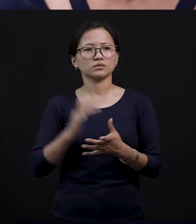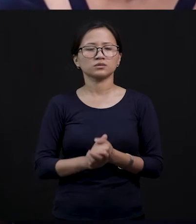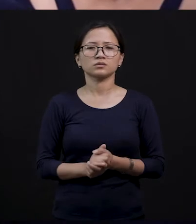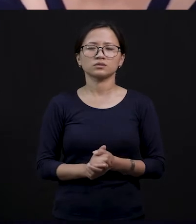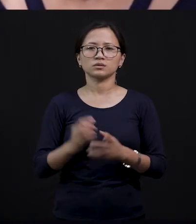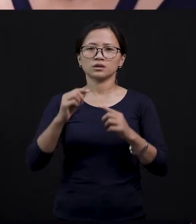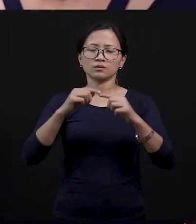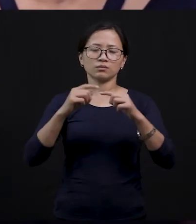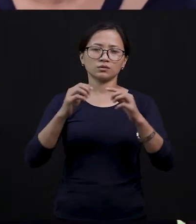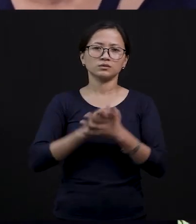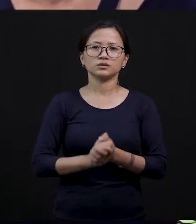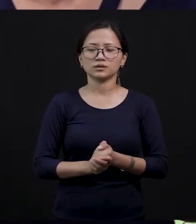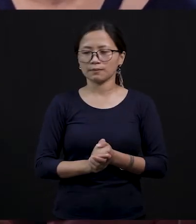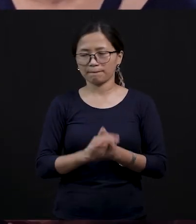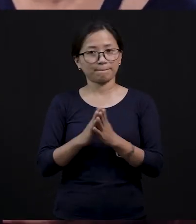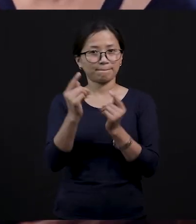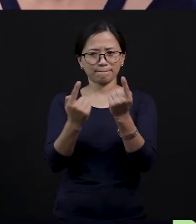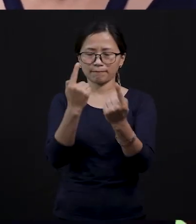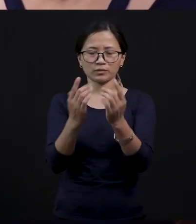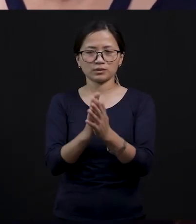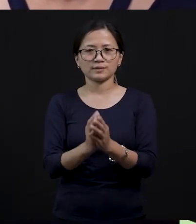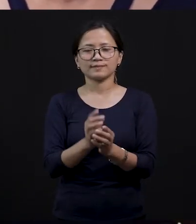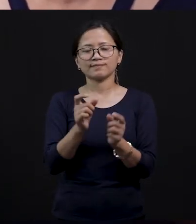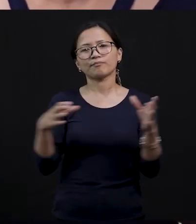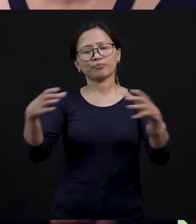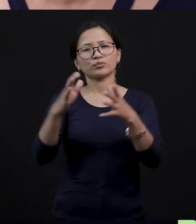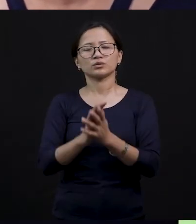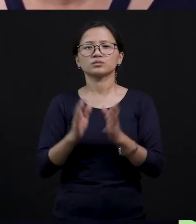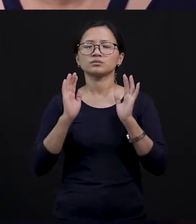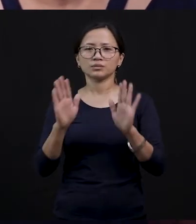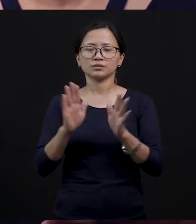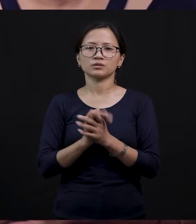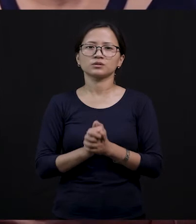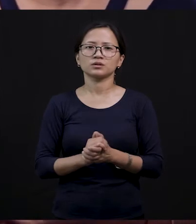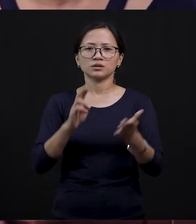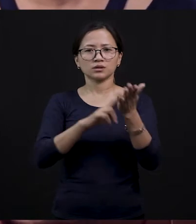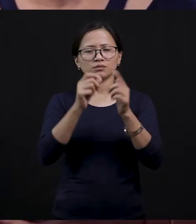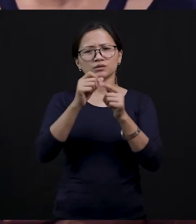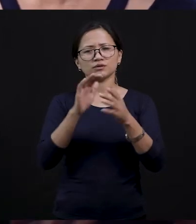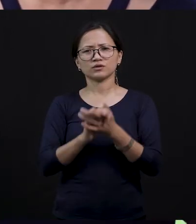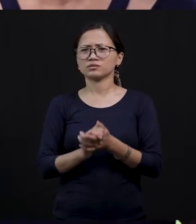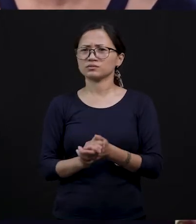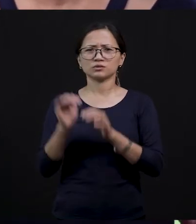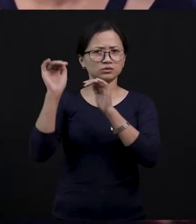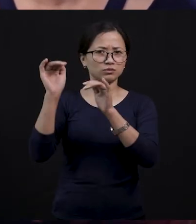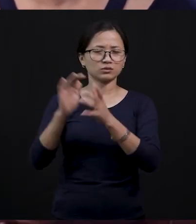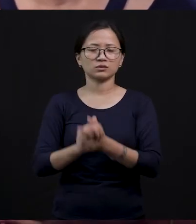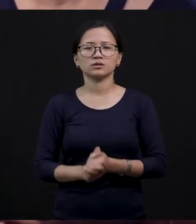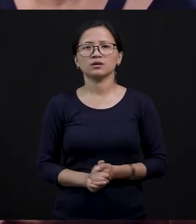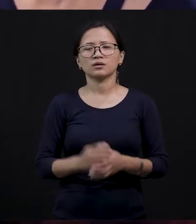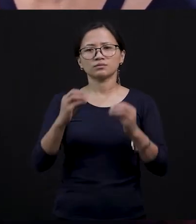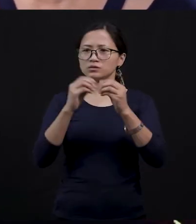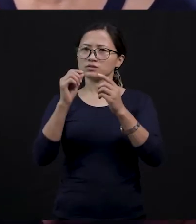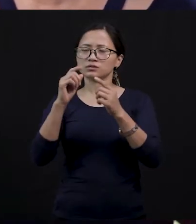want the political party to know who am I voting for. I may be a Congress supporter, I may be a NPF supporter, I may be a BJP